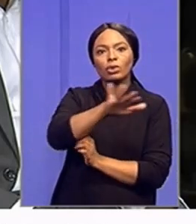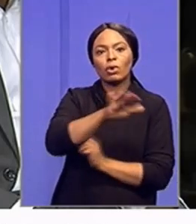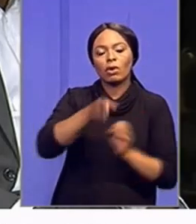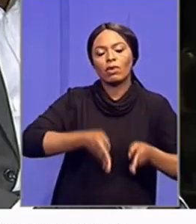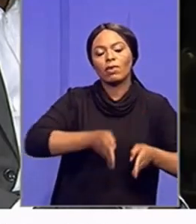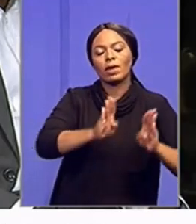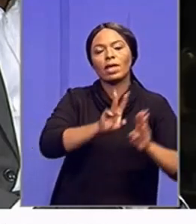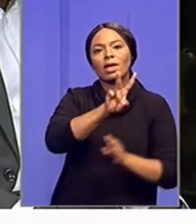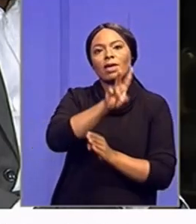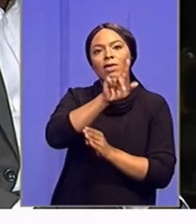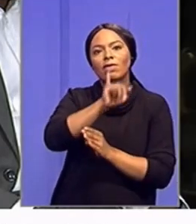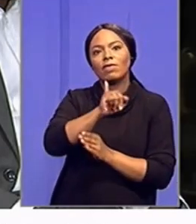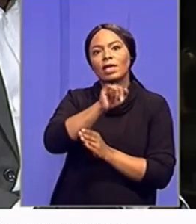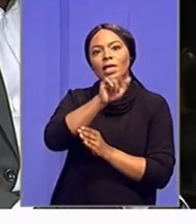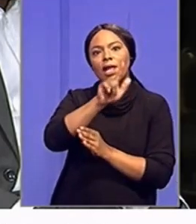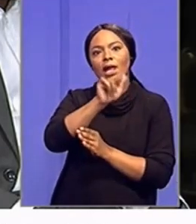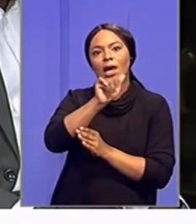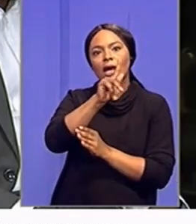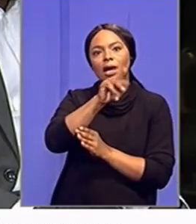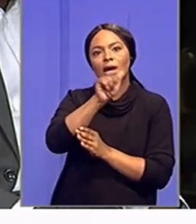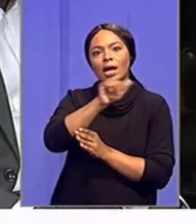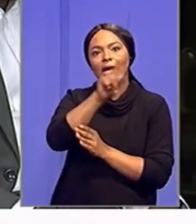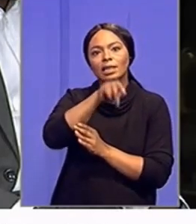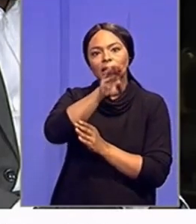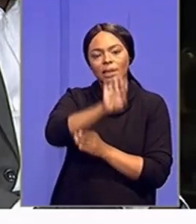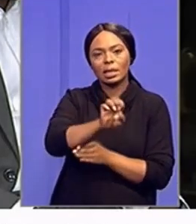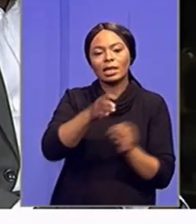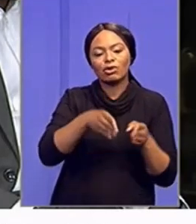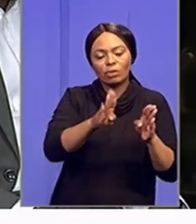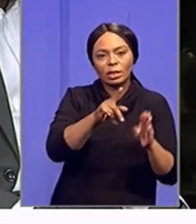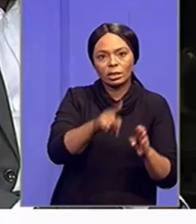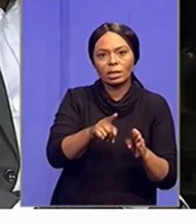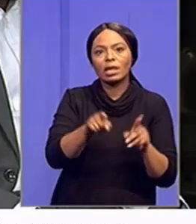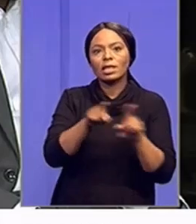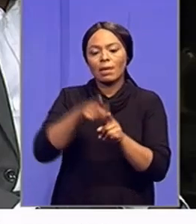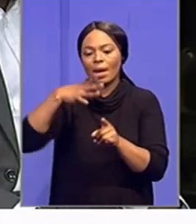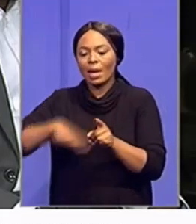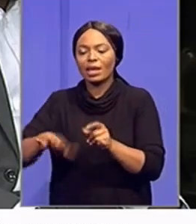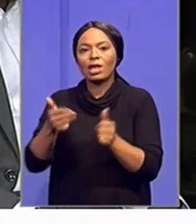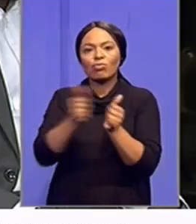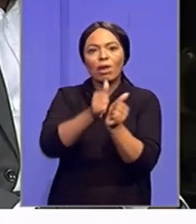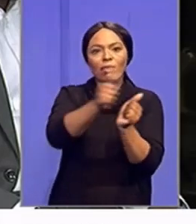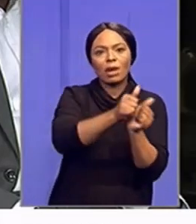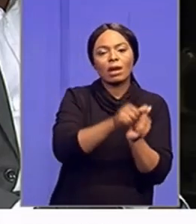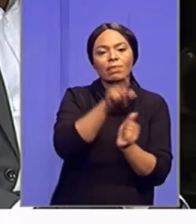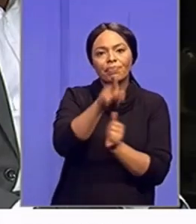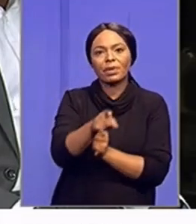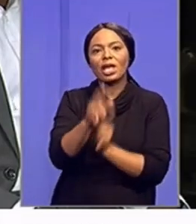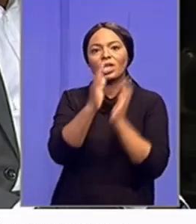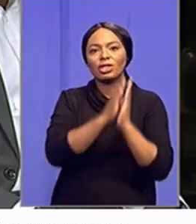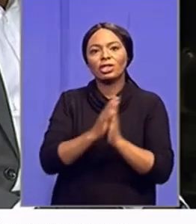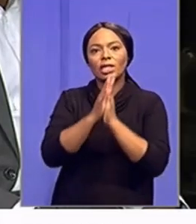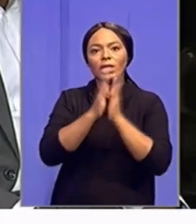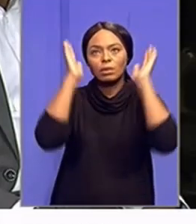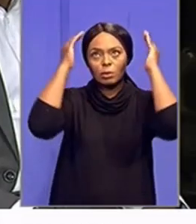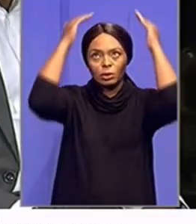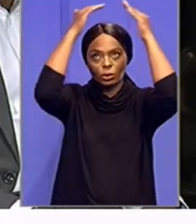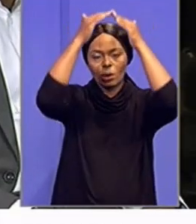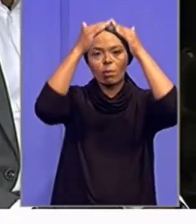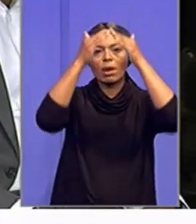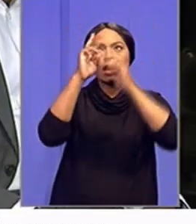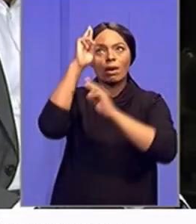actually lead, together with other church leaders and our bishop, what we call a midday prayer, to light